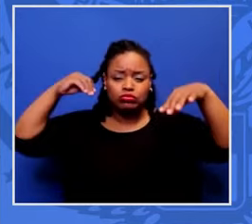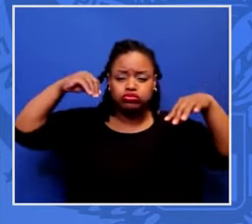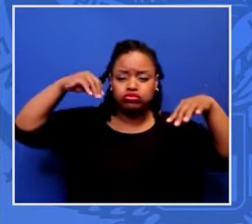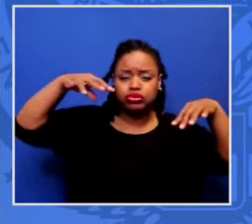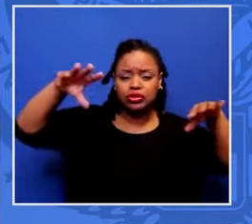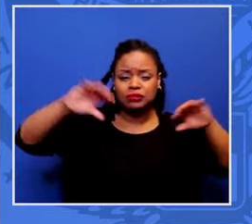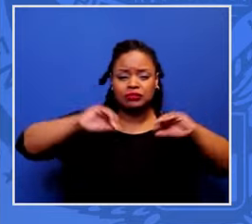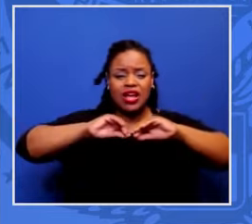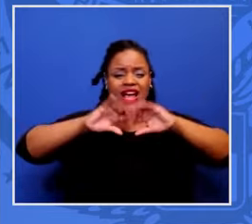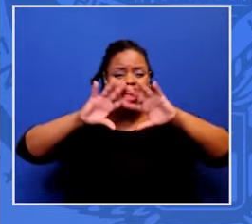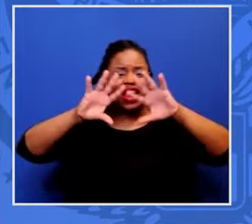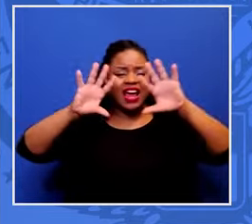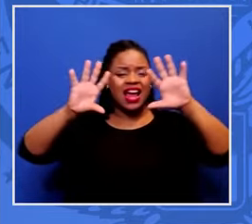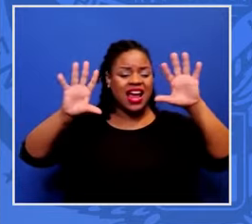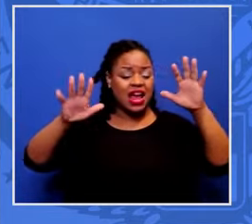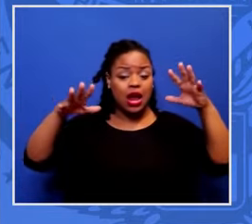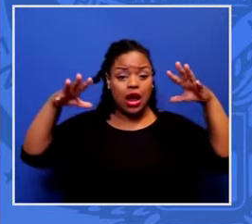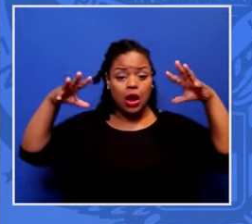on.